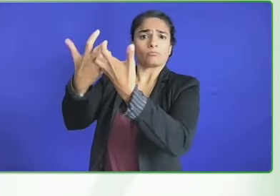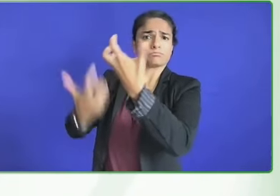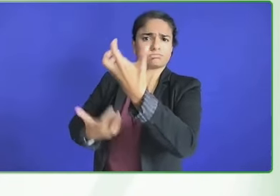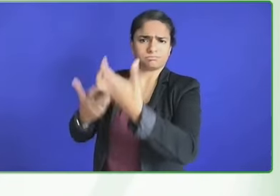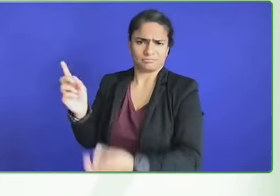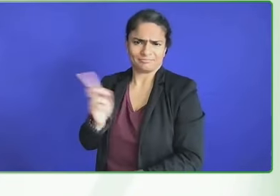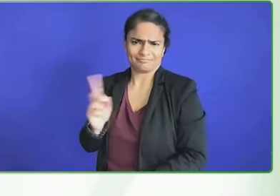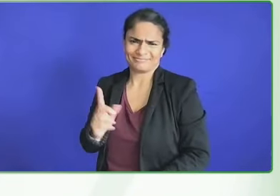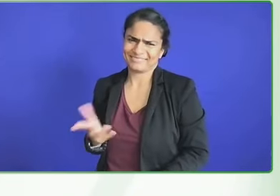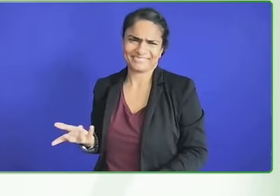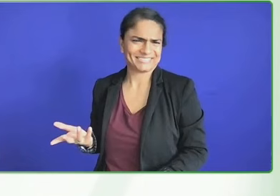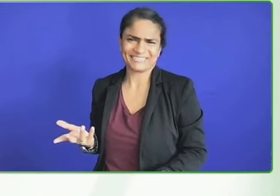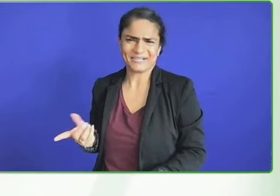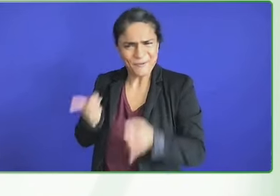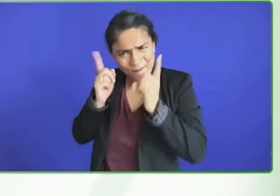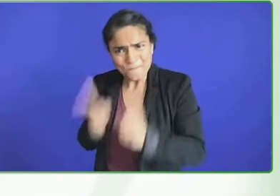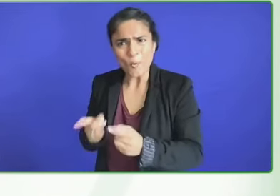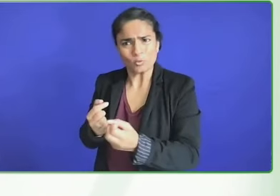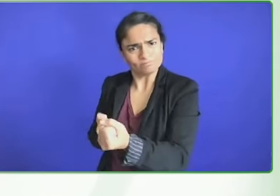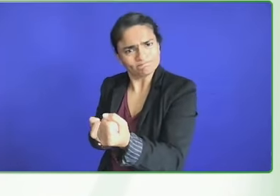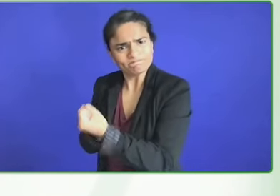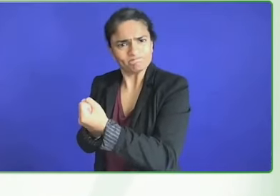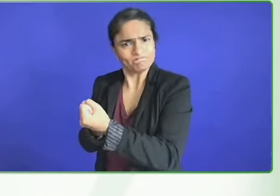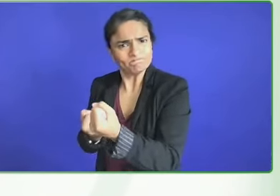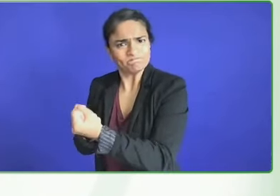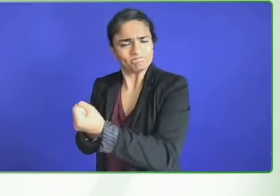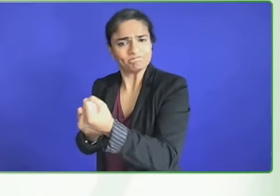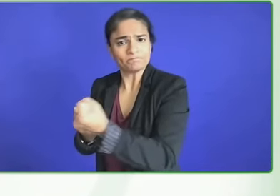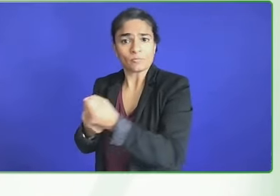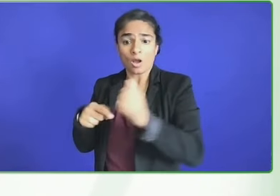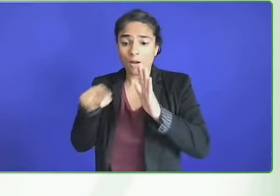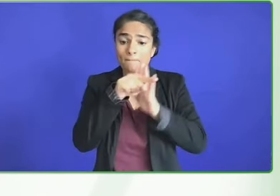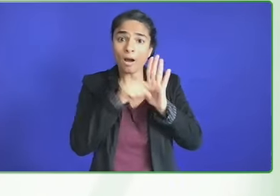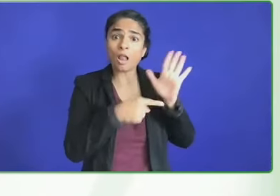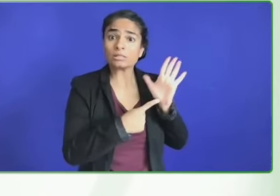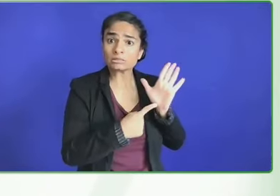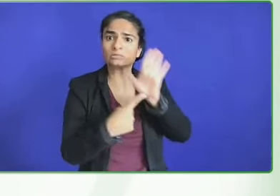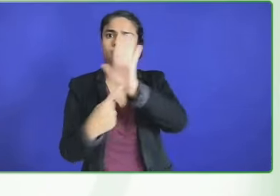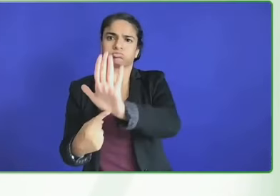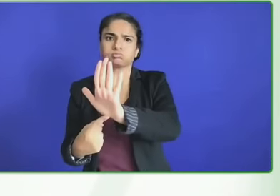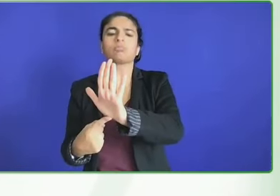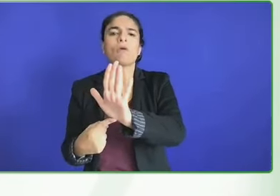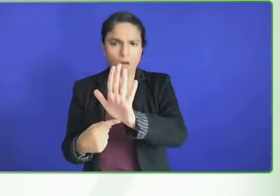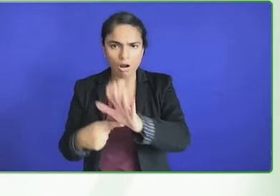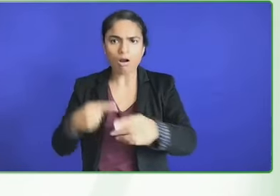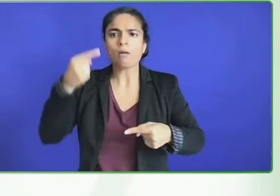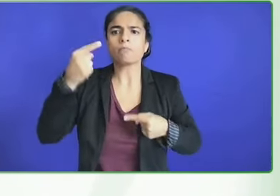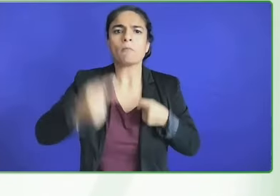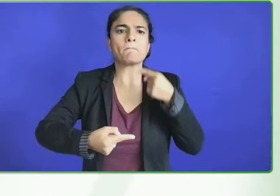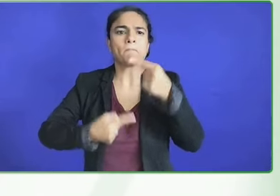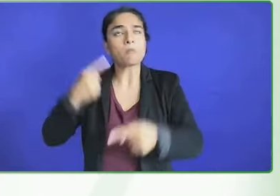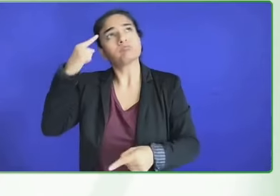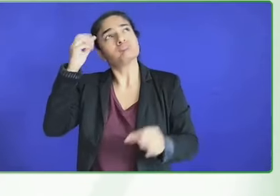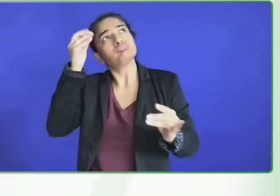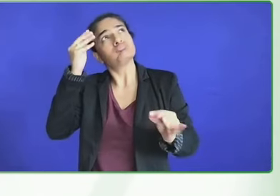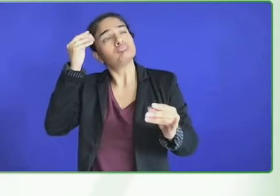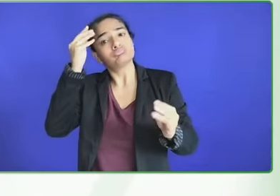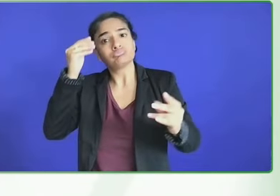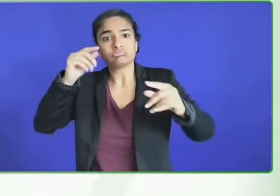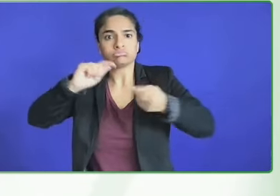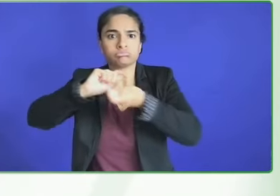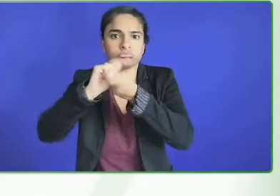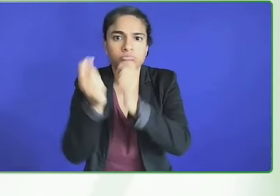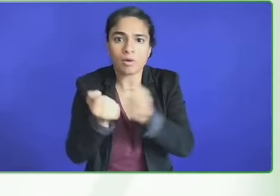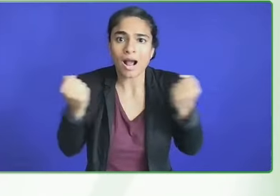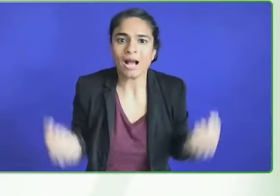without us is so critical, as it will undoubtedly, people with disabilities undoubtedly have